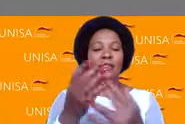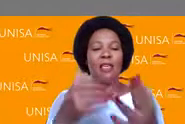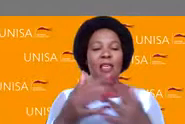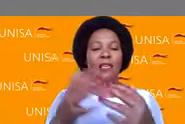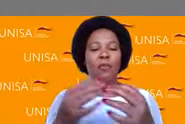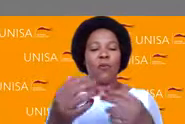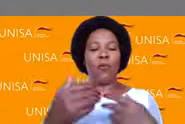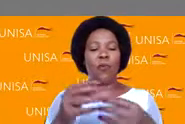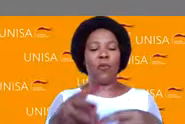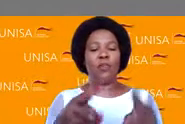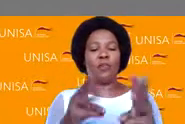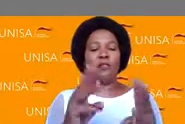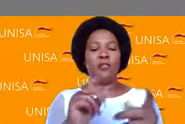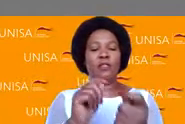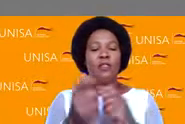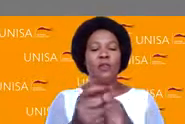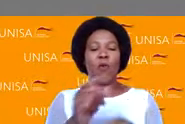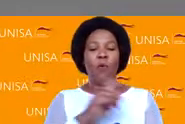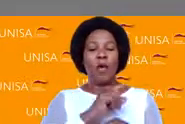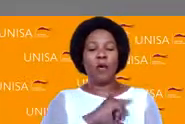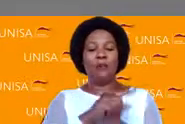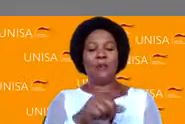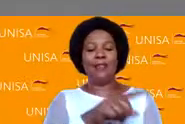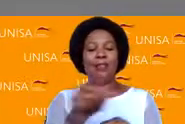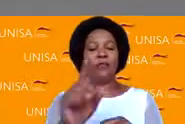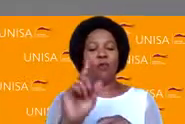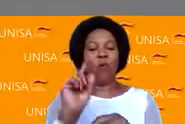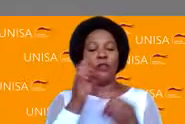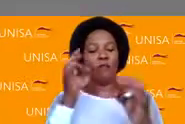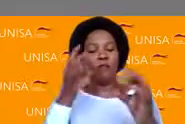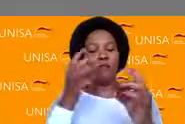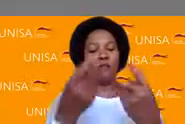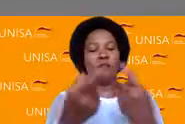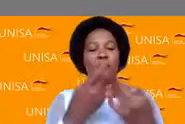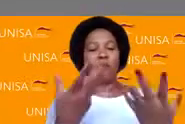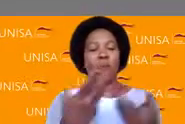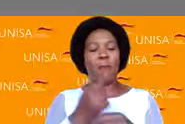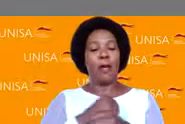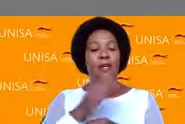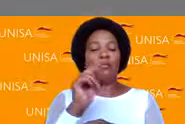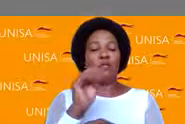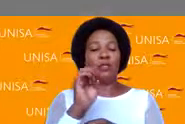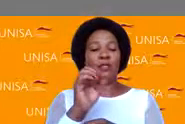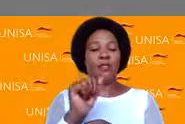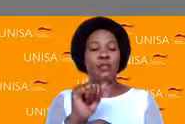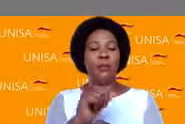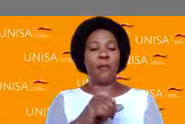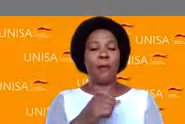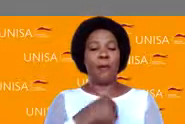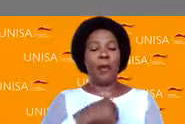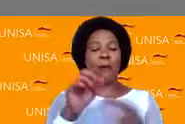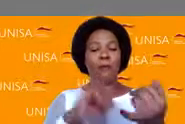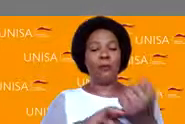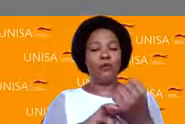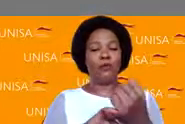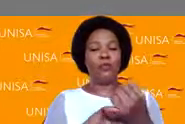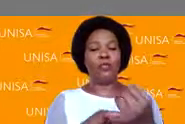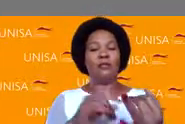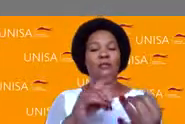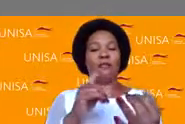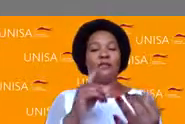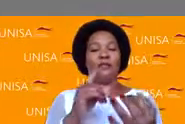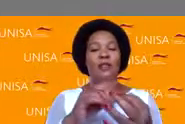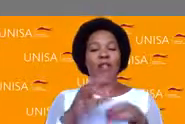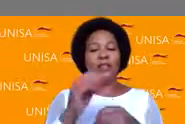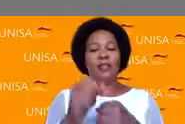this is all information coming from myUnisa. Remember, this is the learning management system, myModules, and on